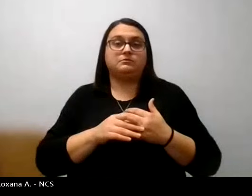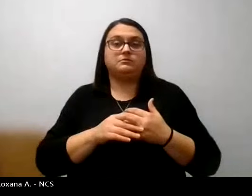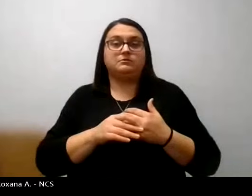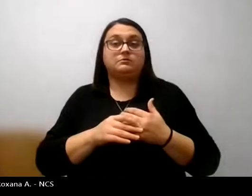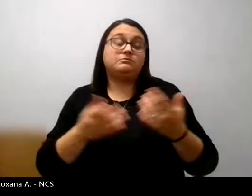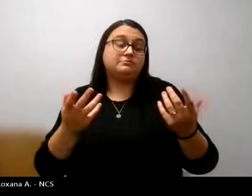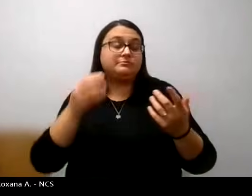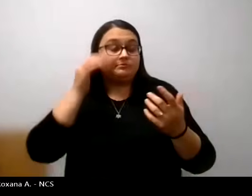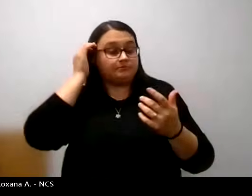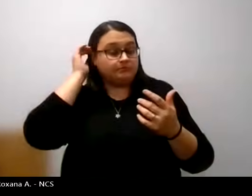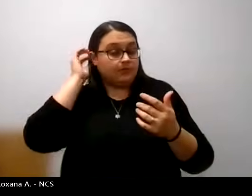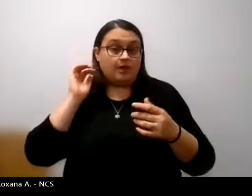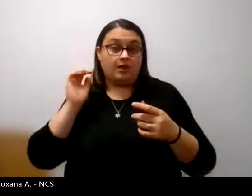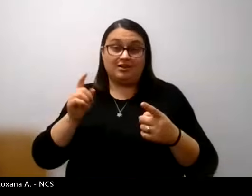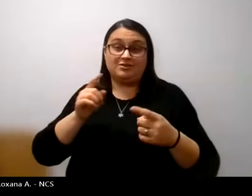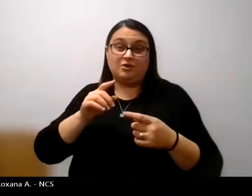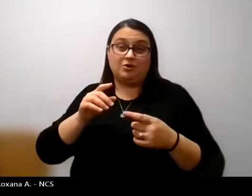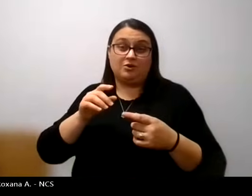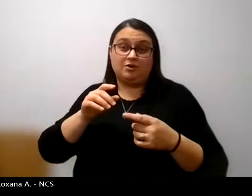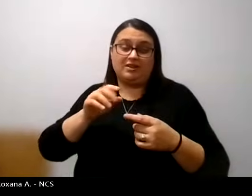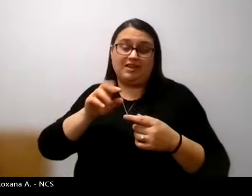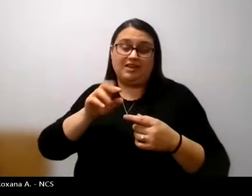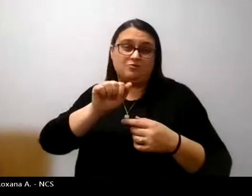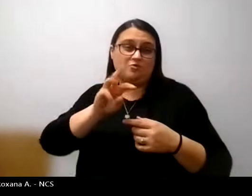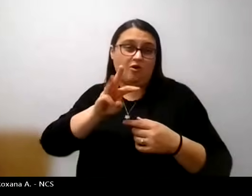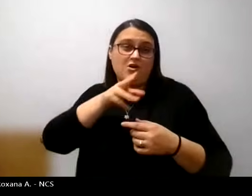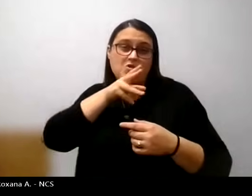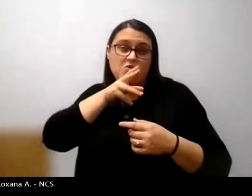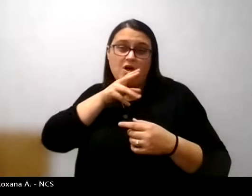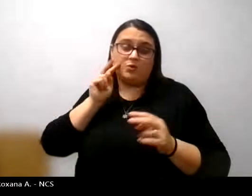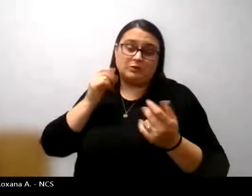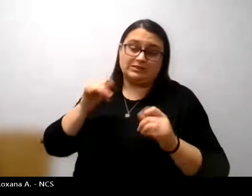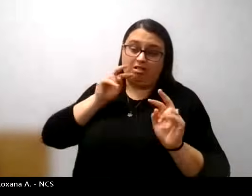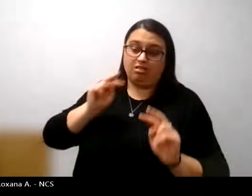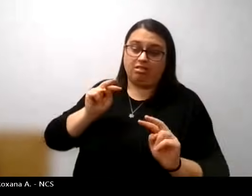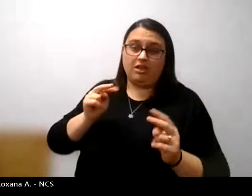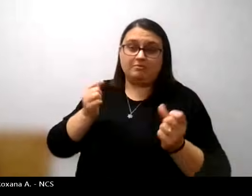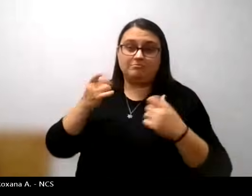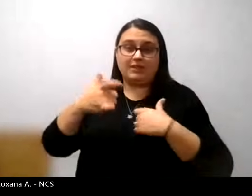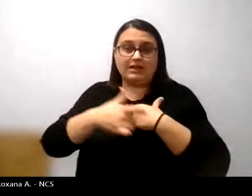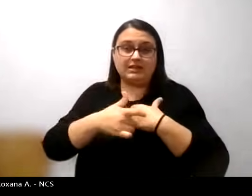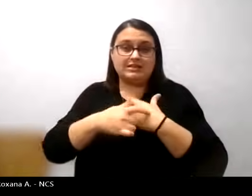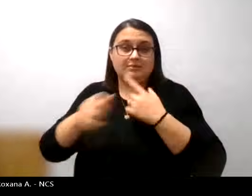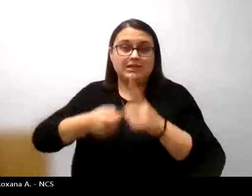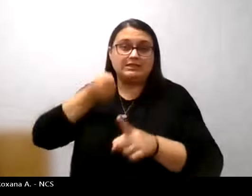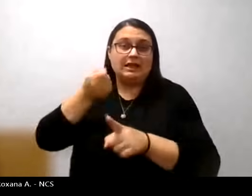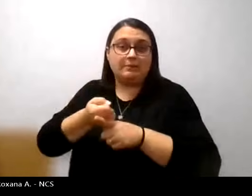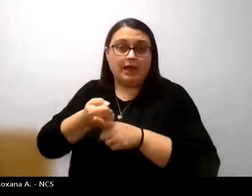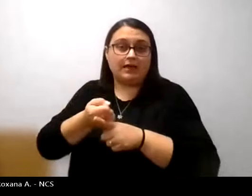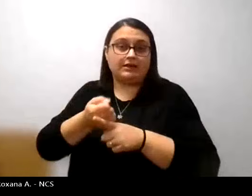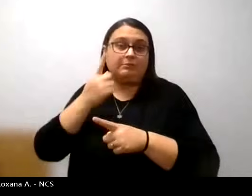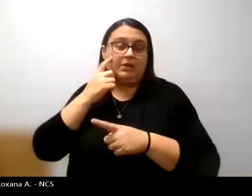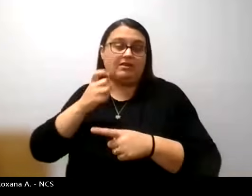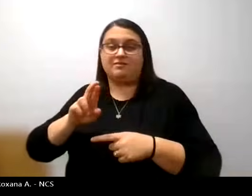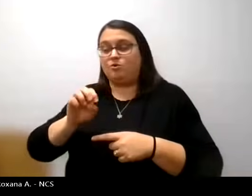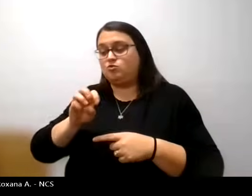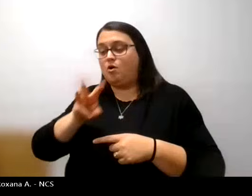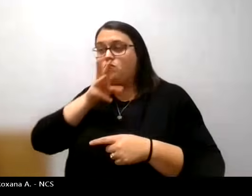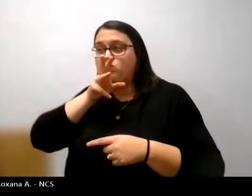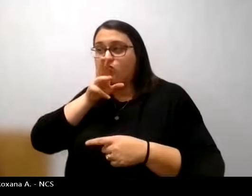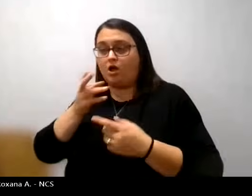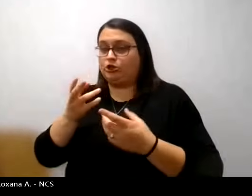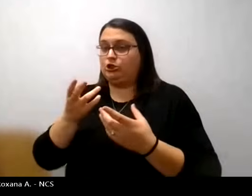If there a reference to the raw water, and we're still looking into it, a lot of times production is impacted just by the raw water source. So it's